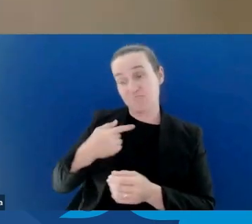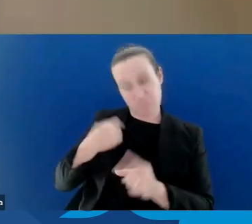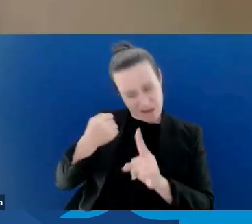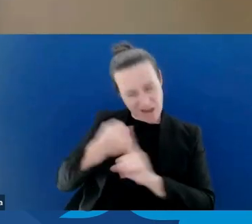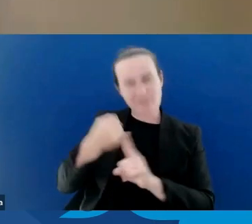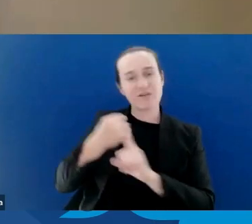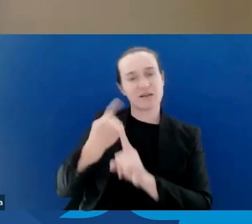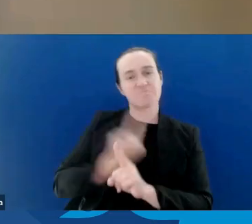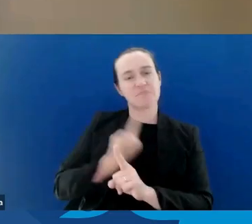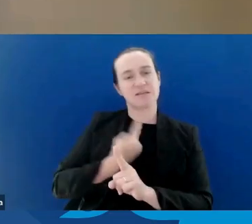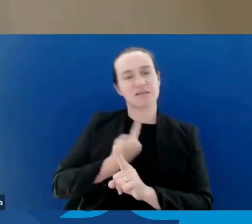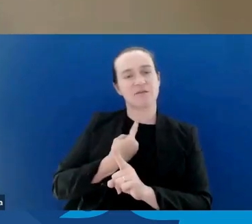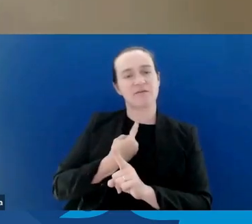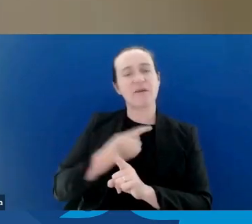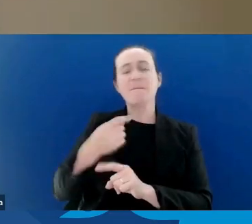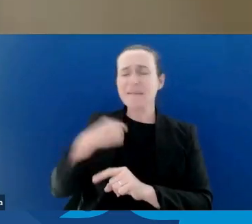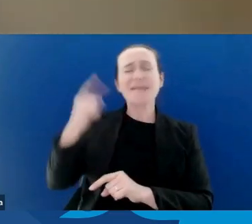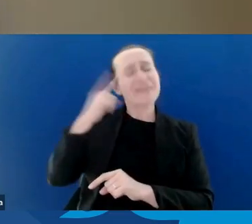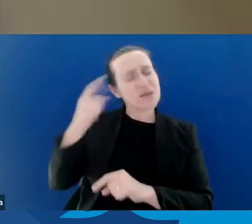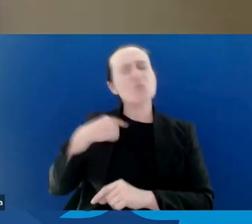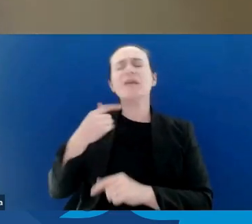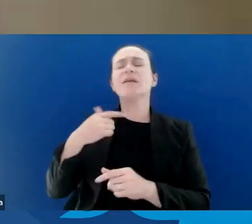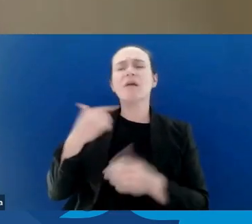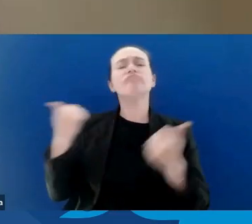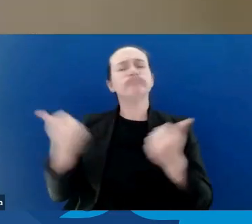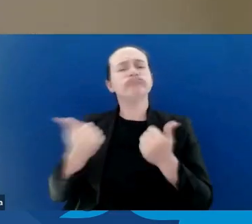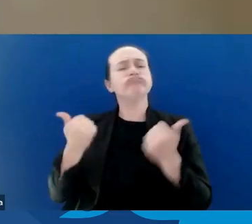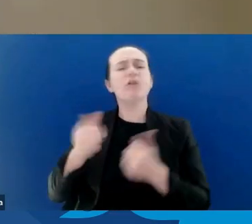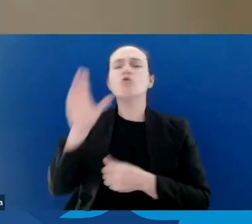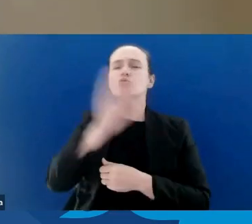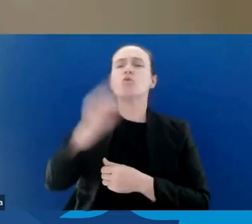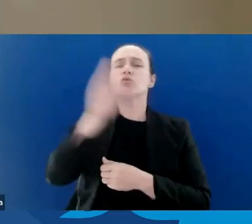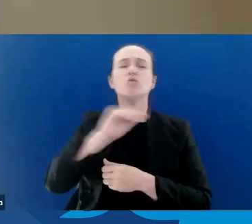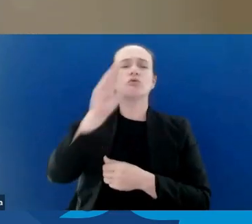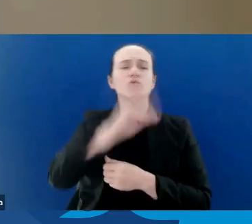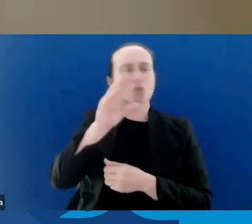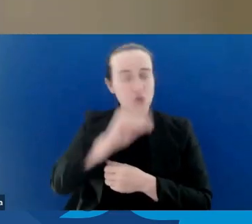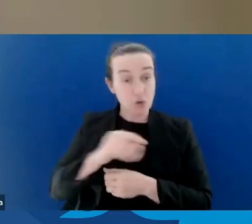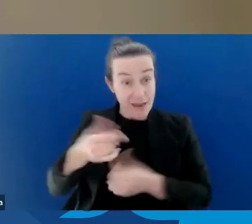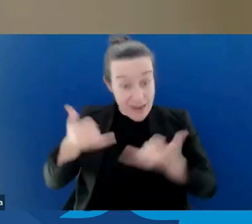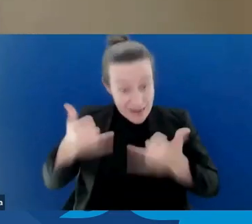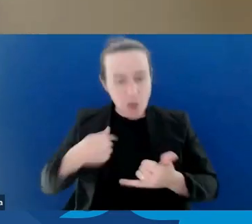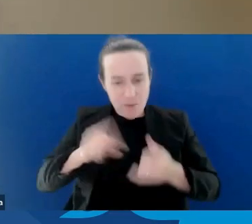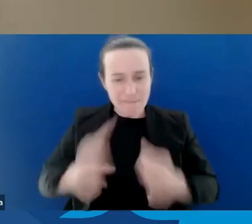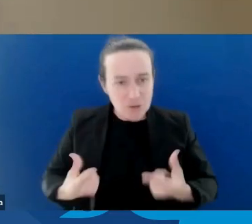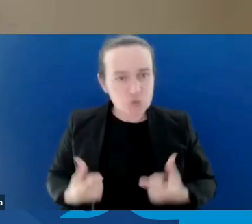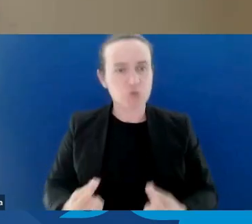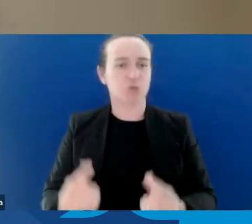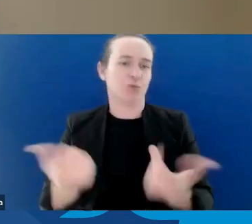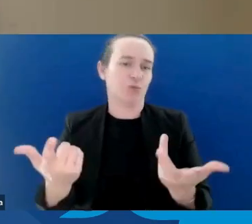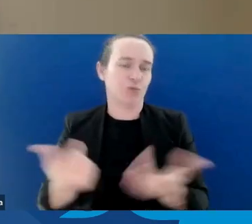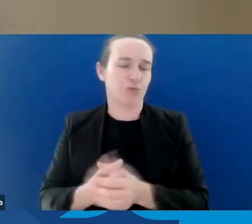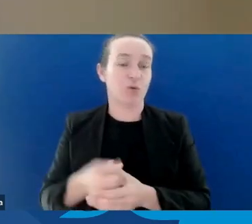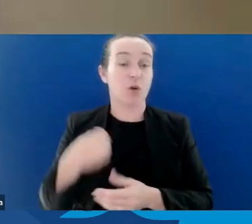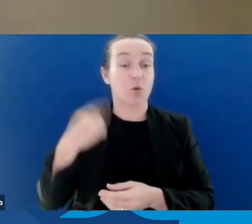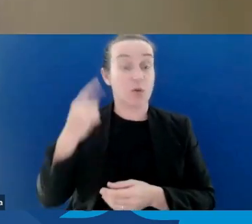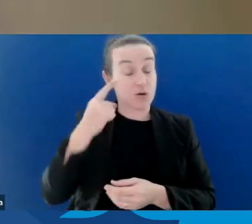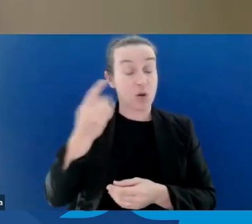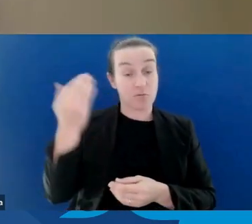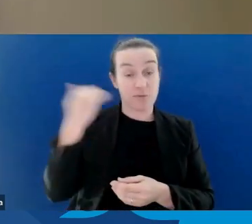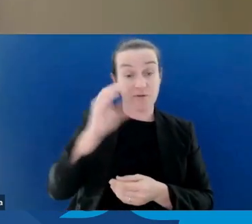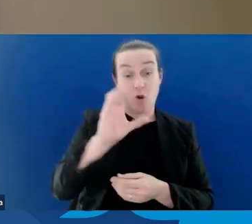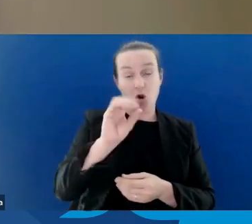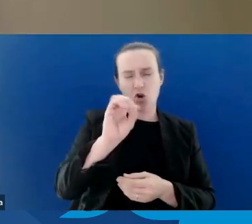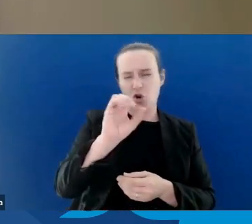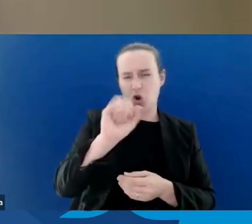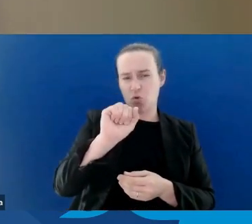think enough conversations have happened. It's now time to see actual implementation. We know through the COSUP model where it's been implemented